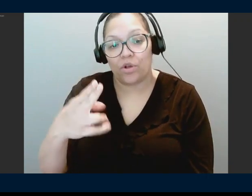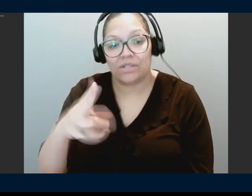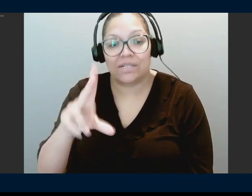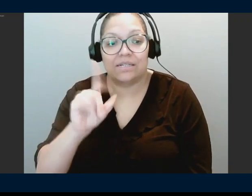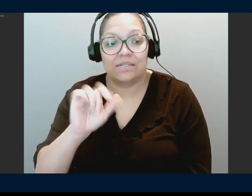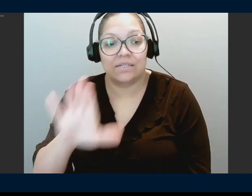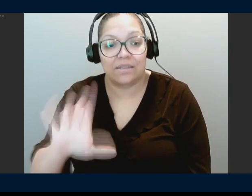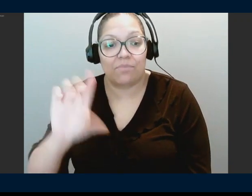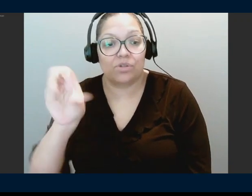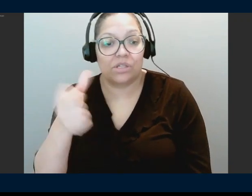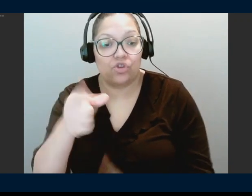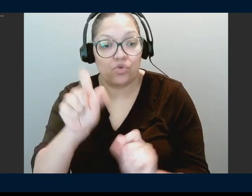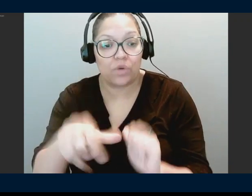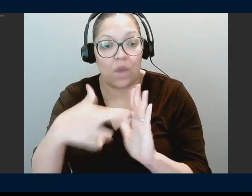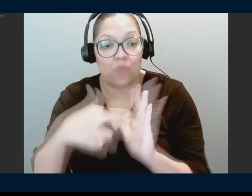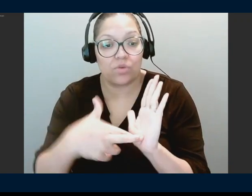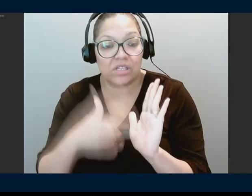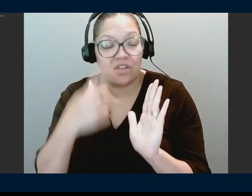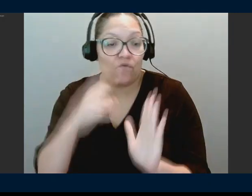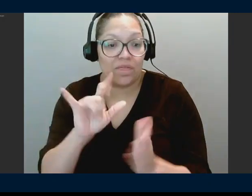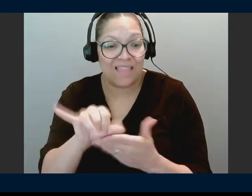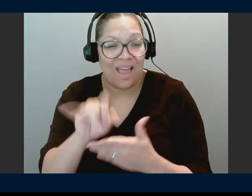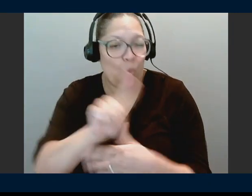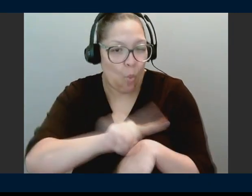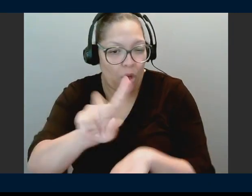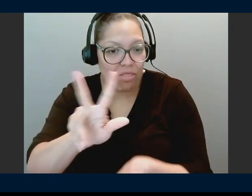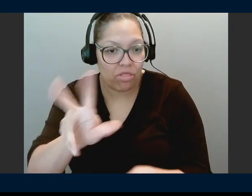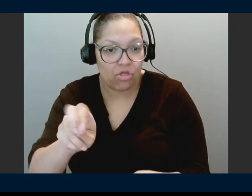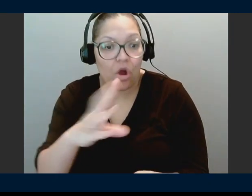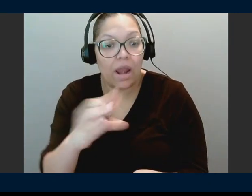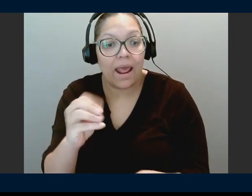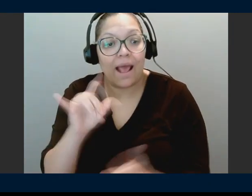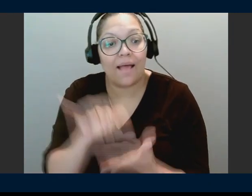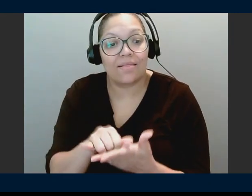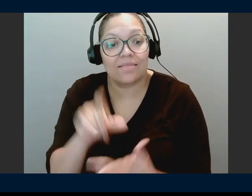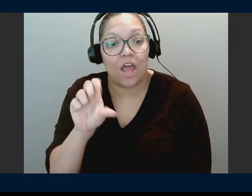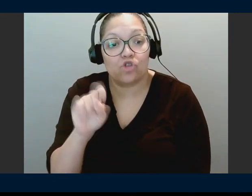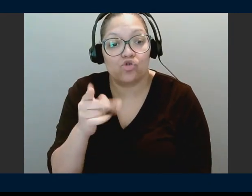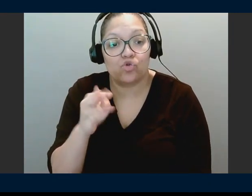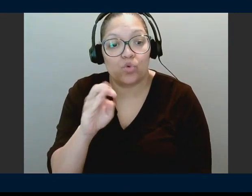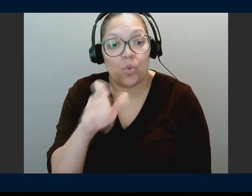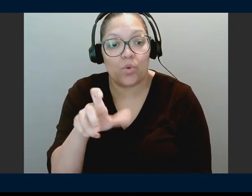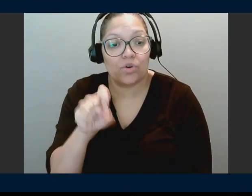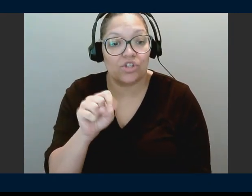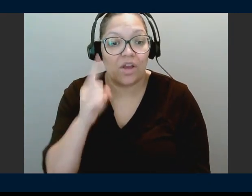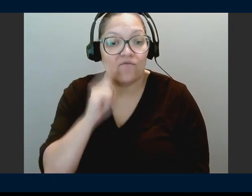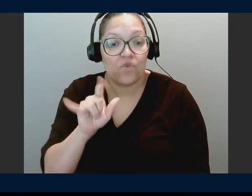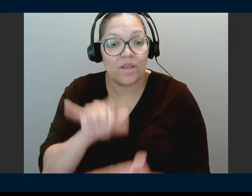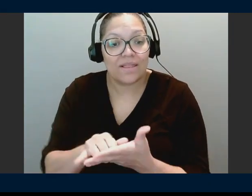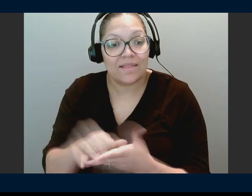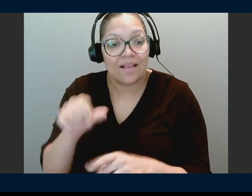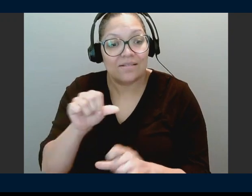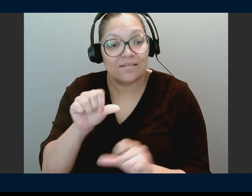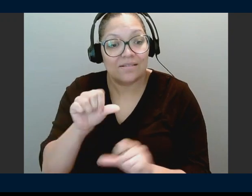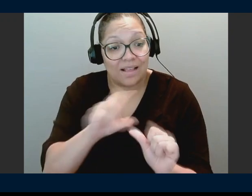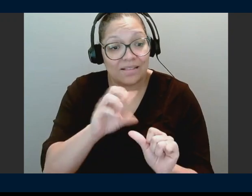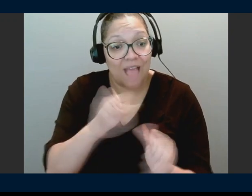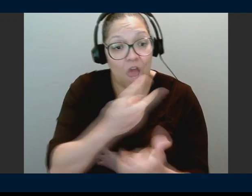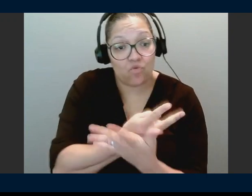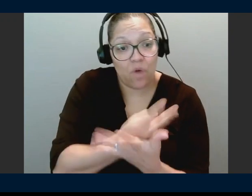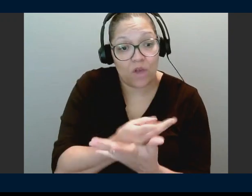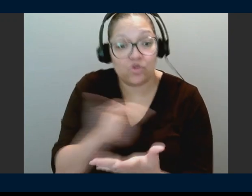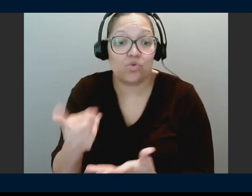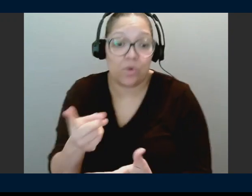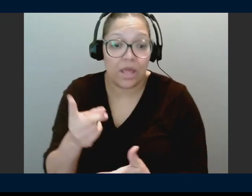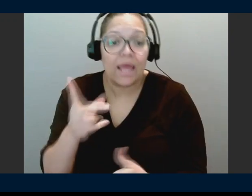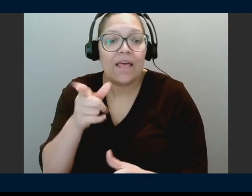Central that you can register for. Although the Stewardship Science Graduate Fellowship and the Laboratory Residency Graduate Fellowships are 2 separate programs, they are